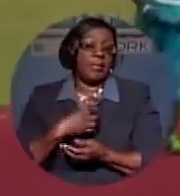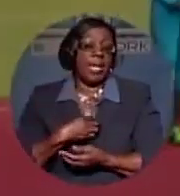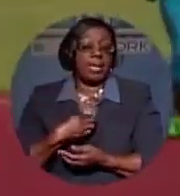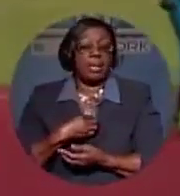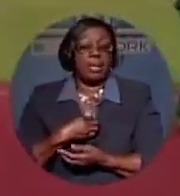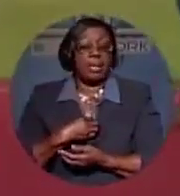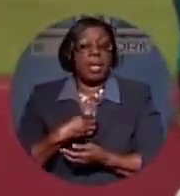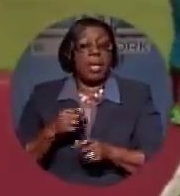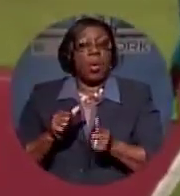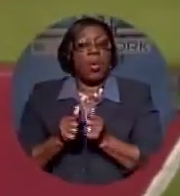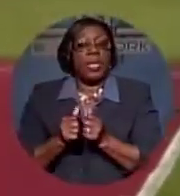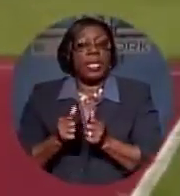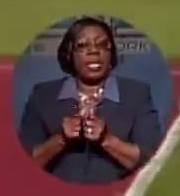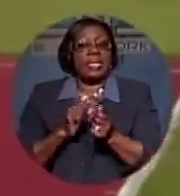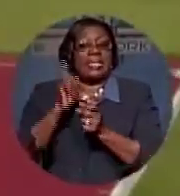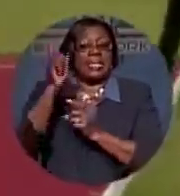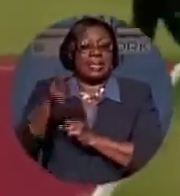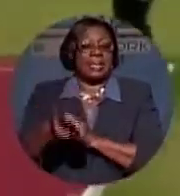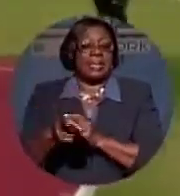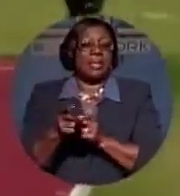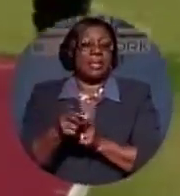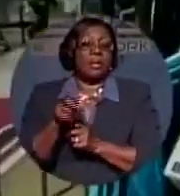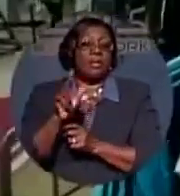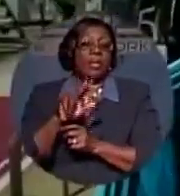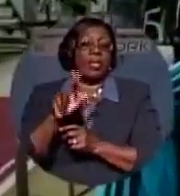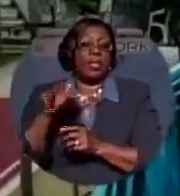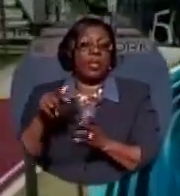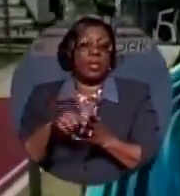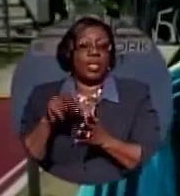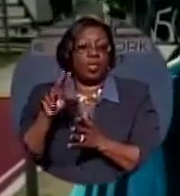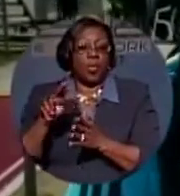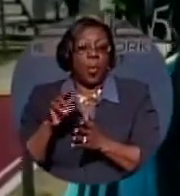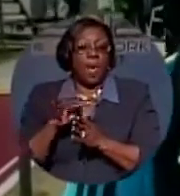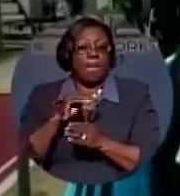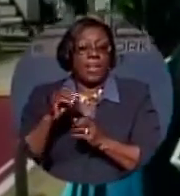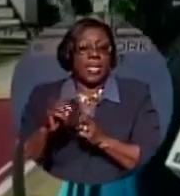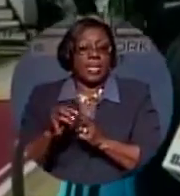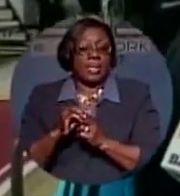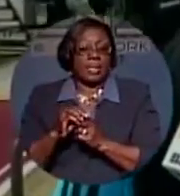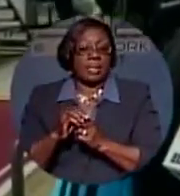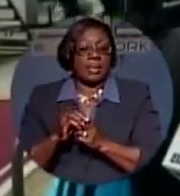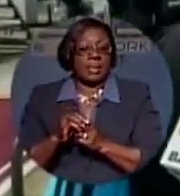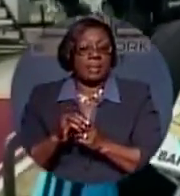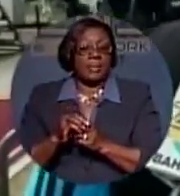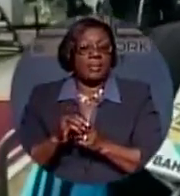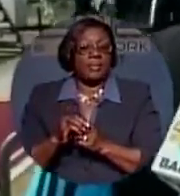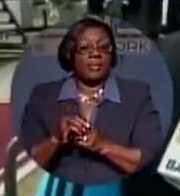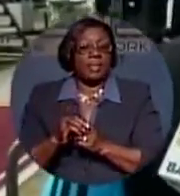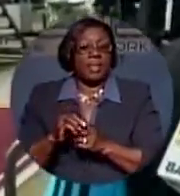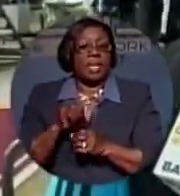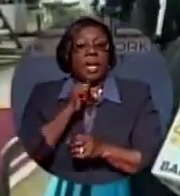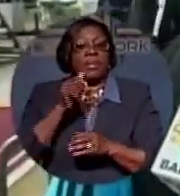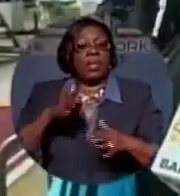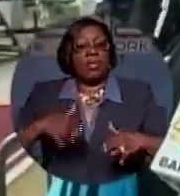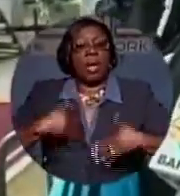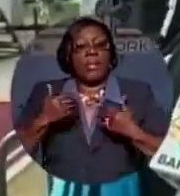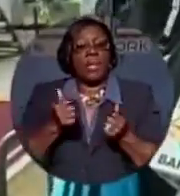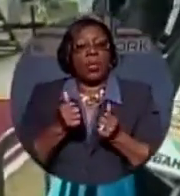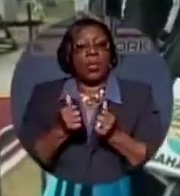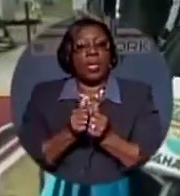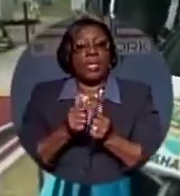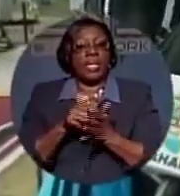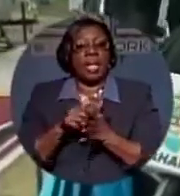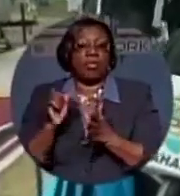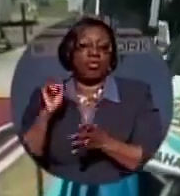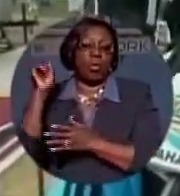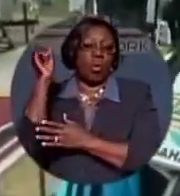with a distance of 32.62 meters. Well, I didn't really throw well. I'm not too happy, but thank God